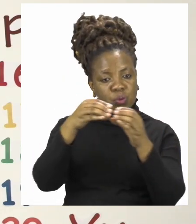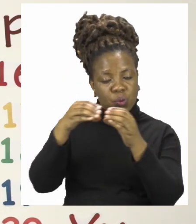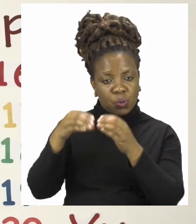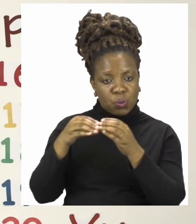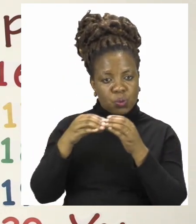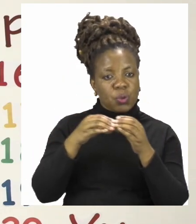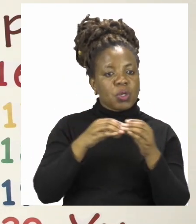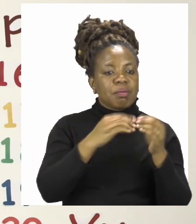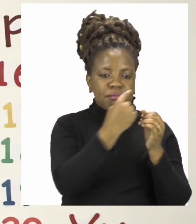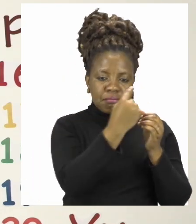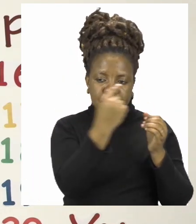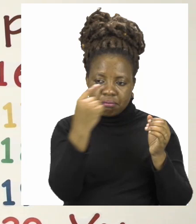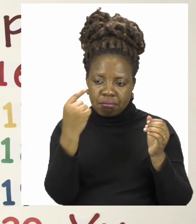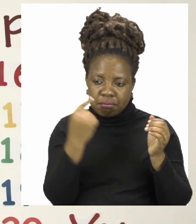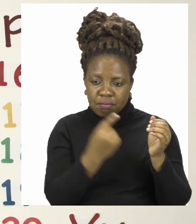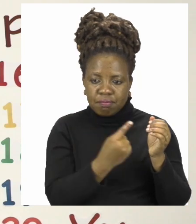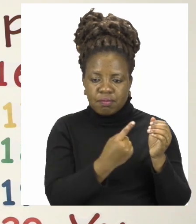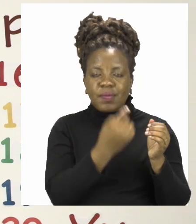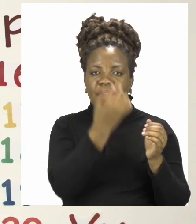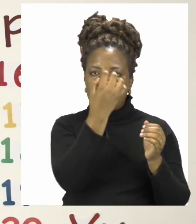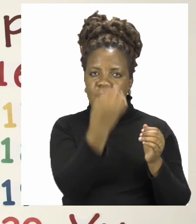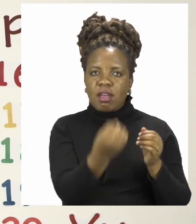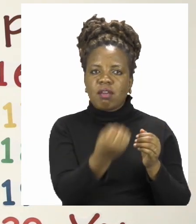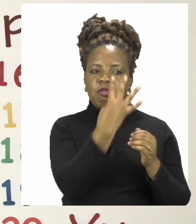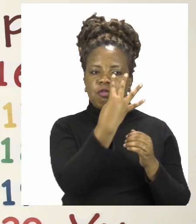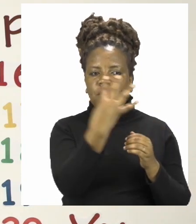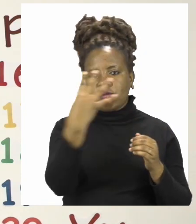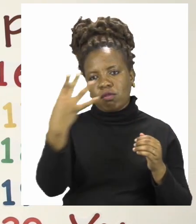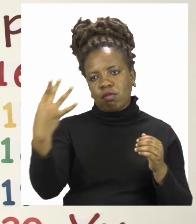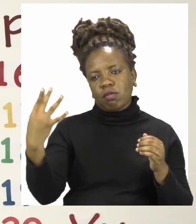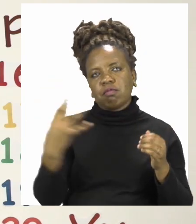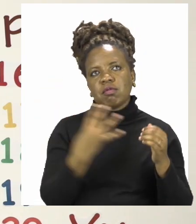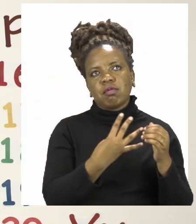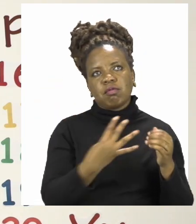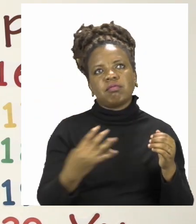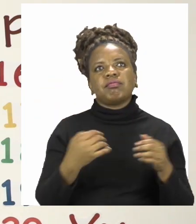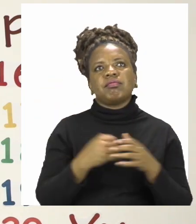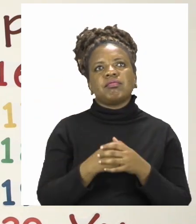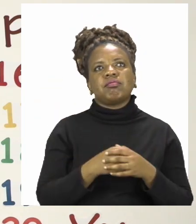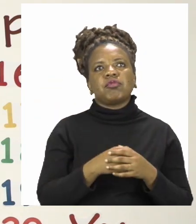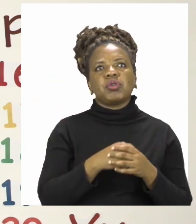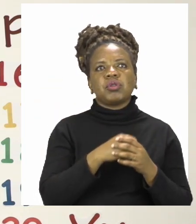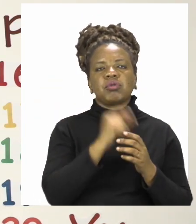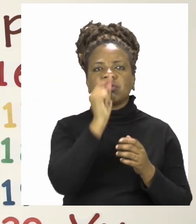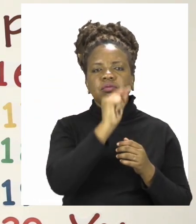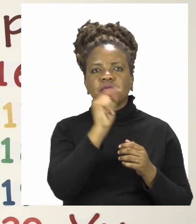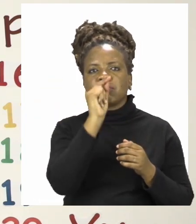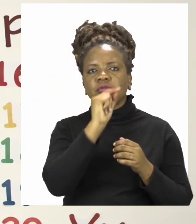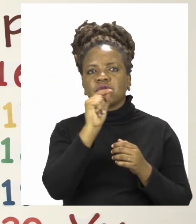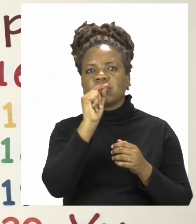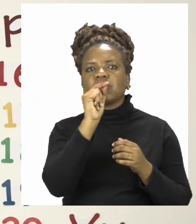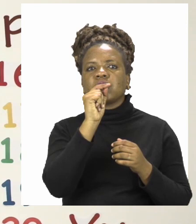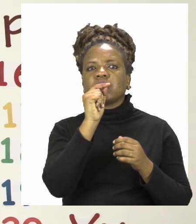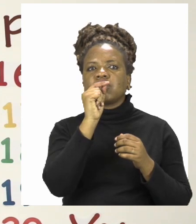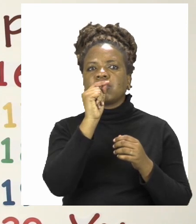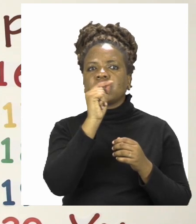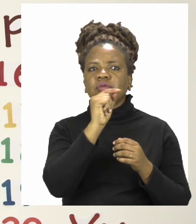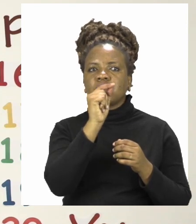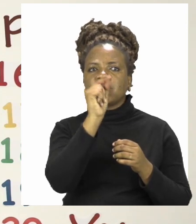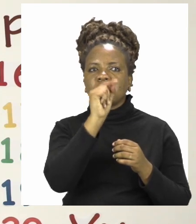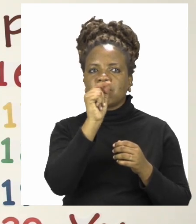draw circles. 1, 2, 3, 4. 1,